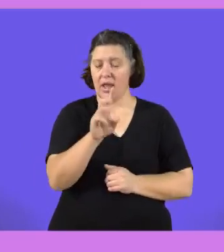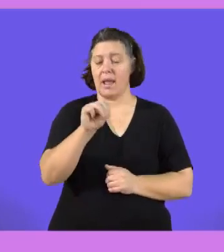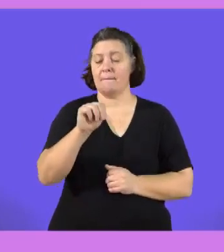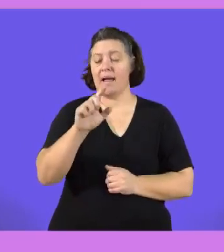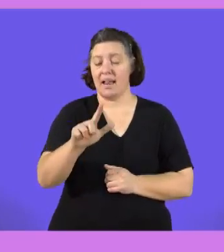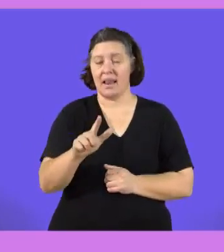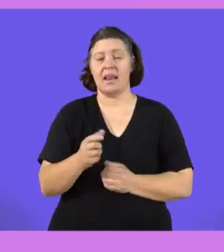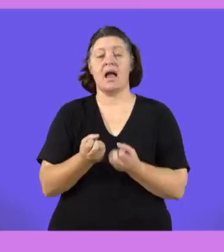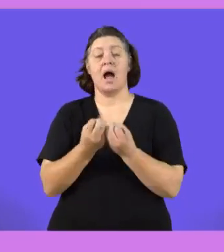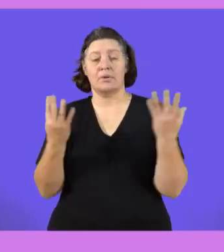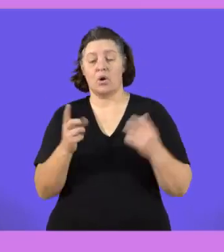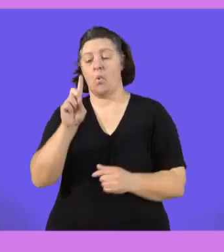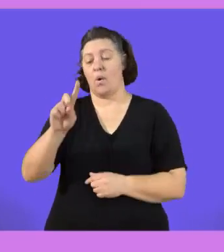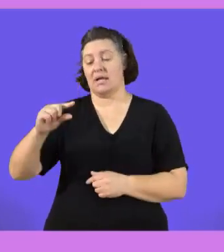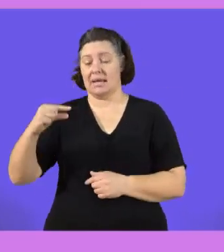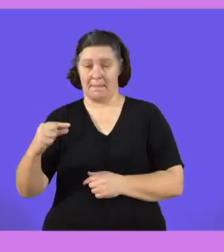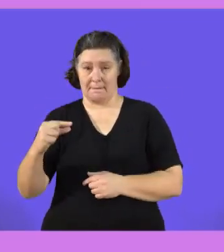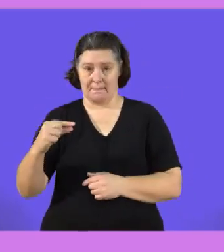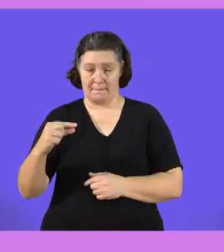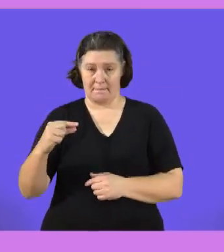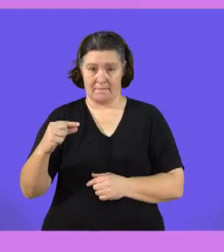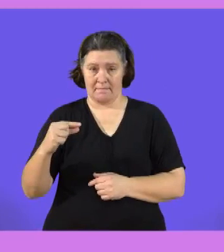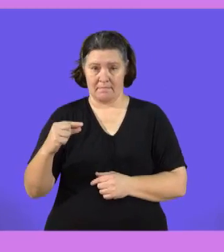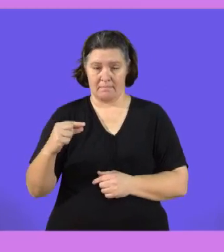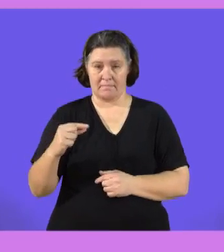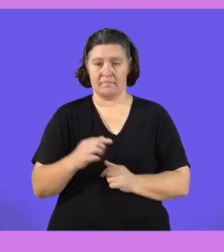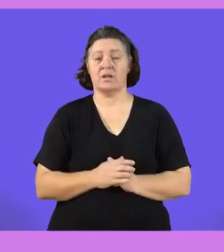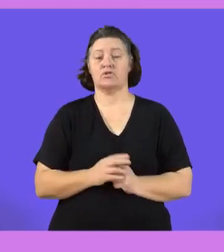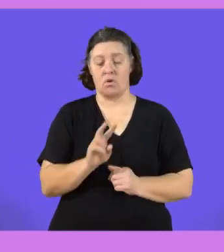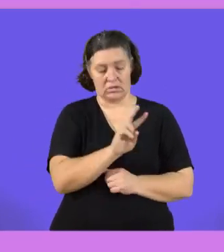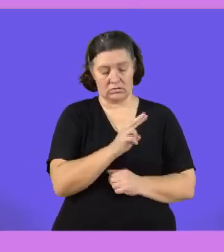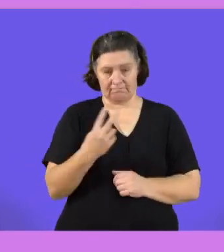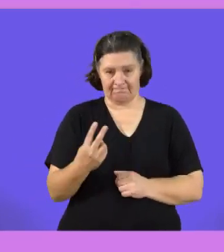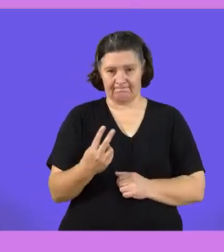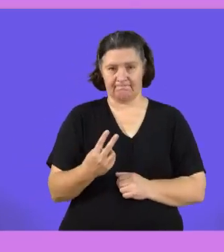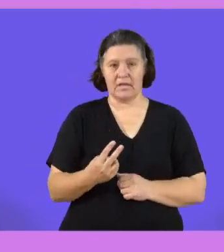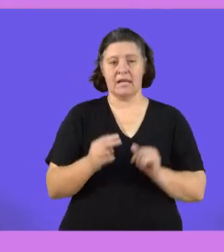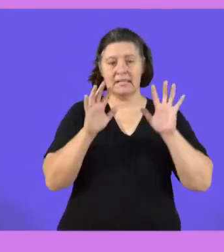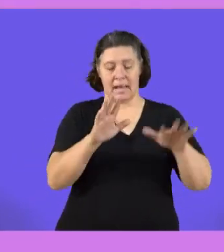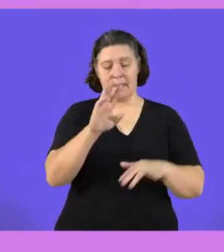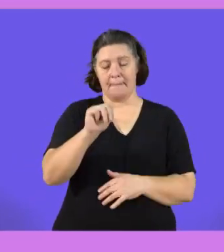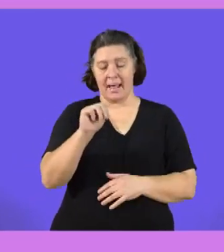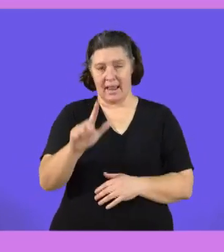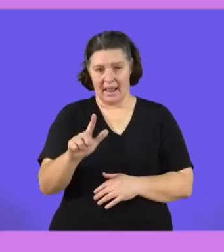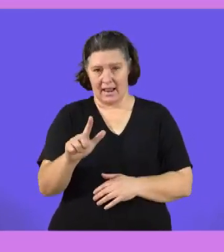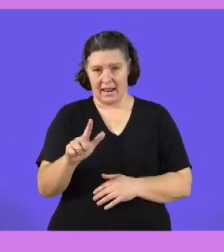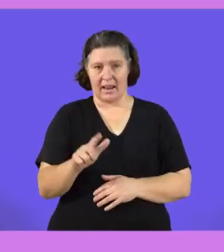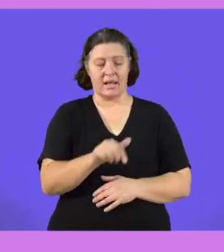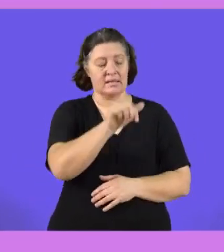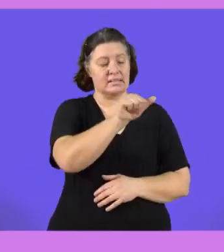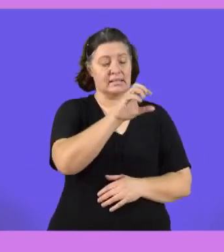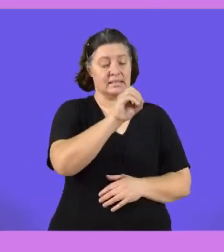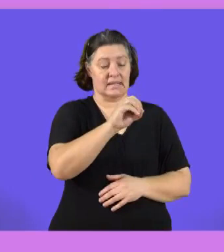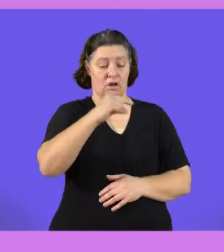milliliter equals 1 gram. So therefore, I'm going to convert this 10 milliliters. So I'll take the 60